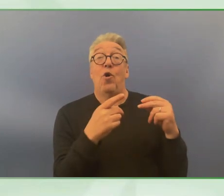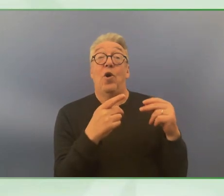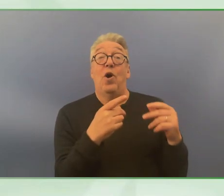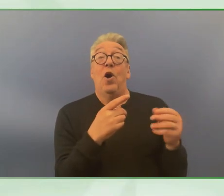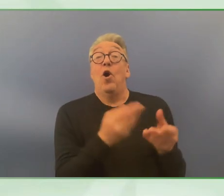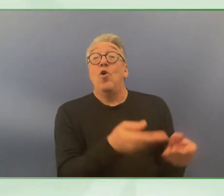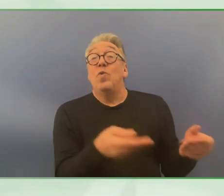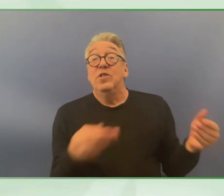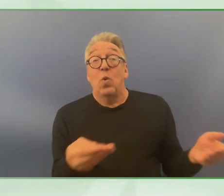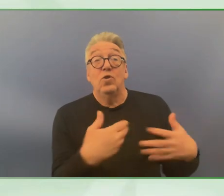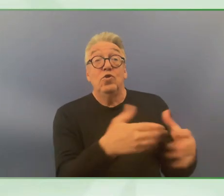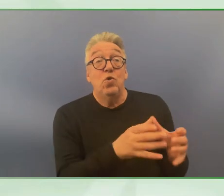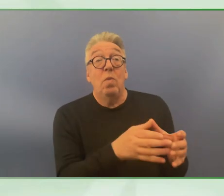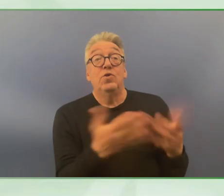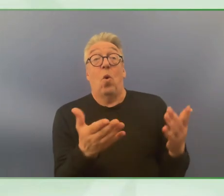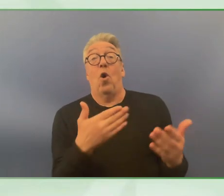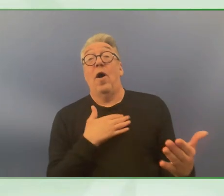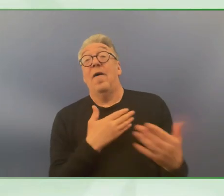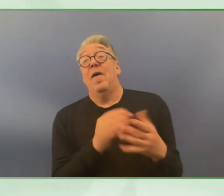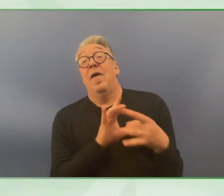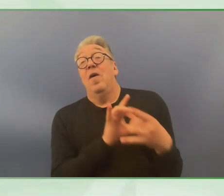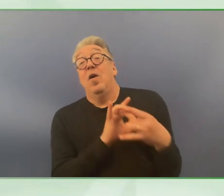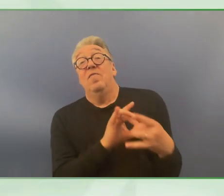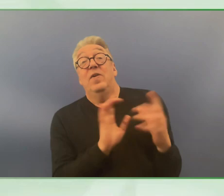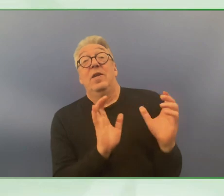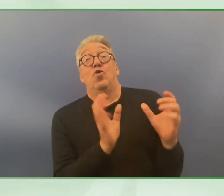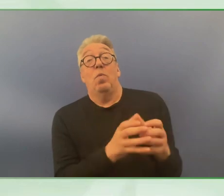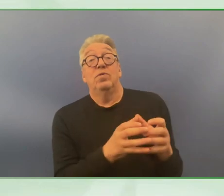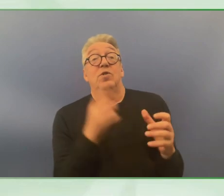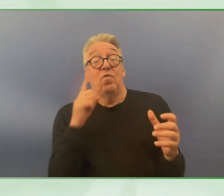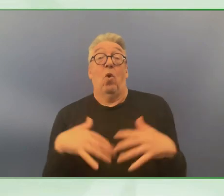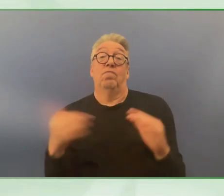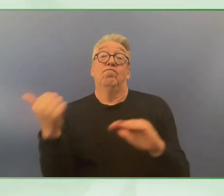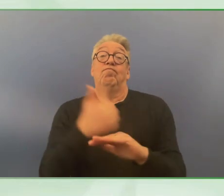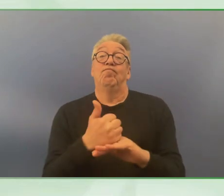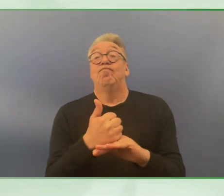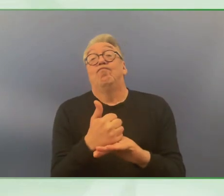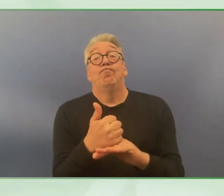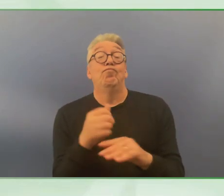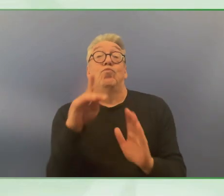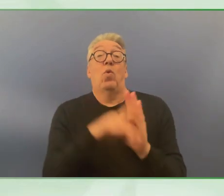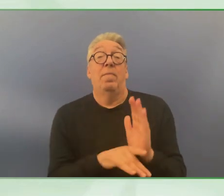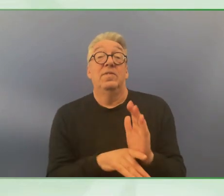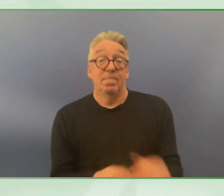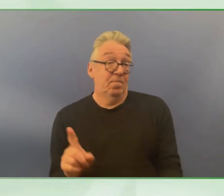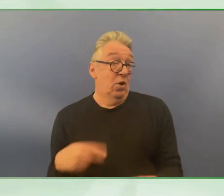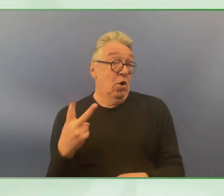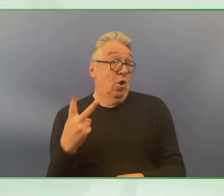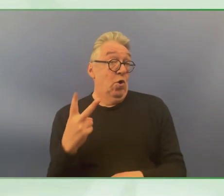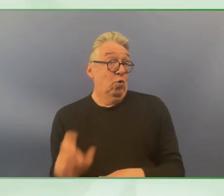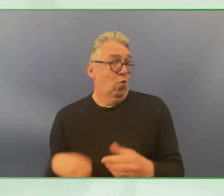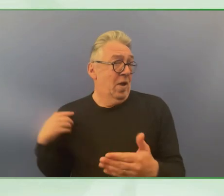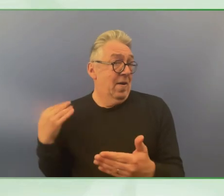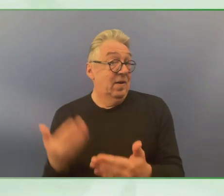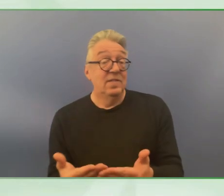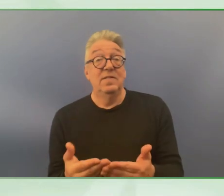or particular programs. But one thing that we've been doing in the past 2 years or so is really connect